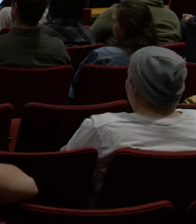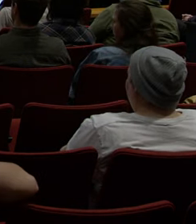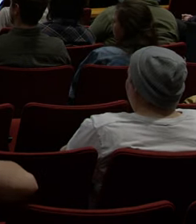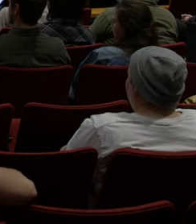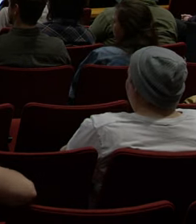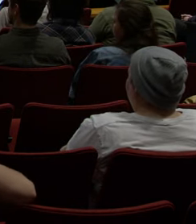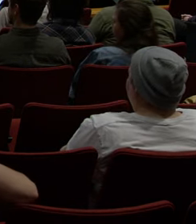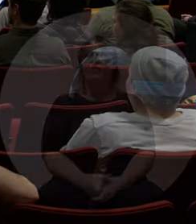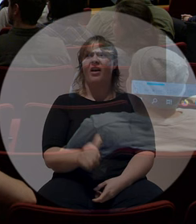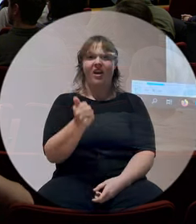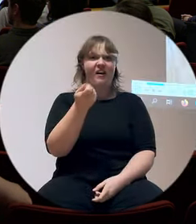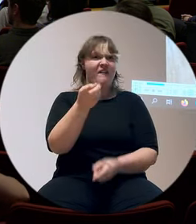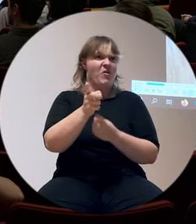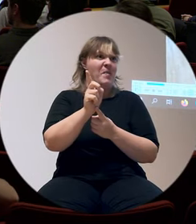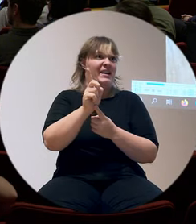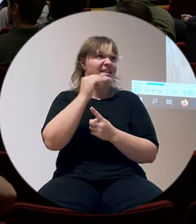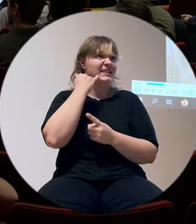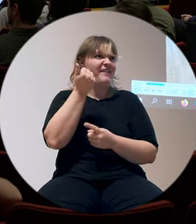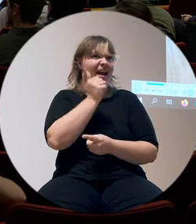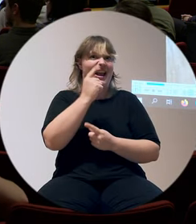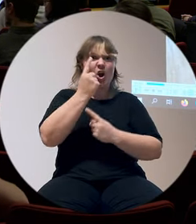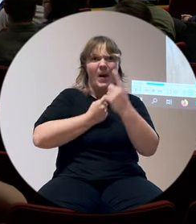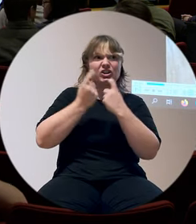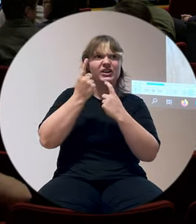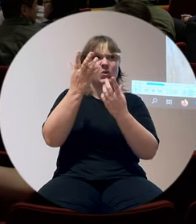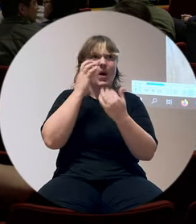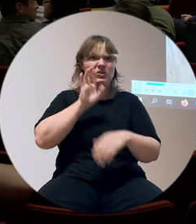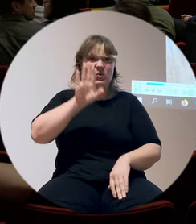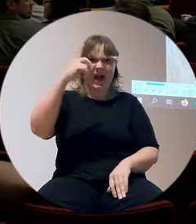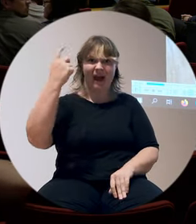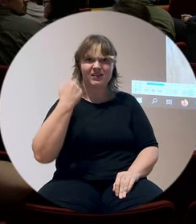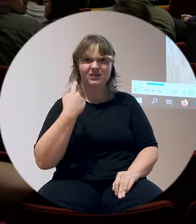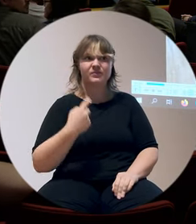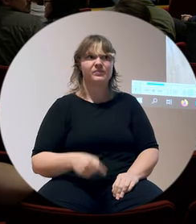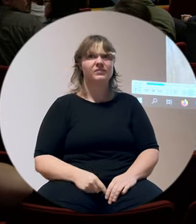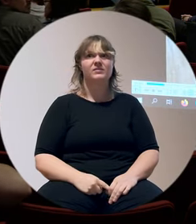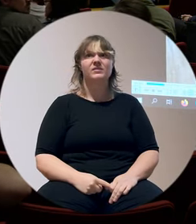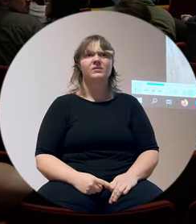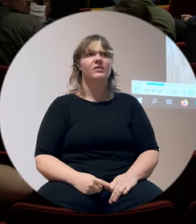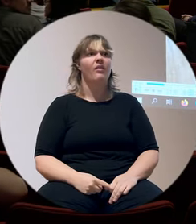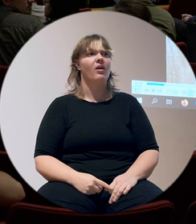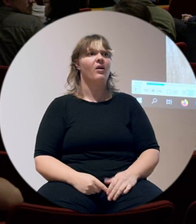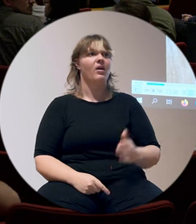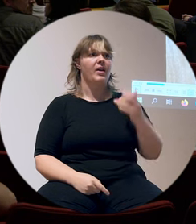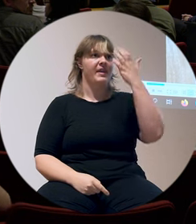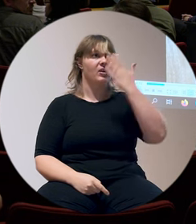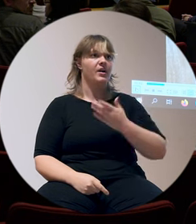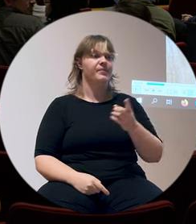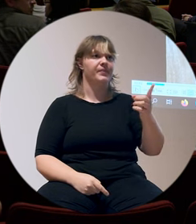So we have just a few minutes if anybody has a question they'd like to ask. Nicholas? Yeah, up here in the front.